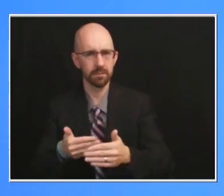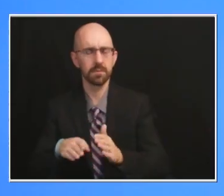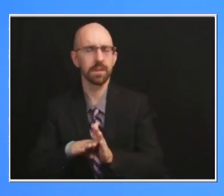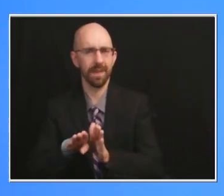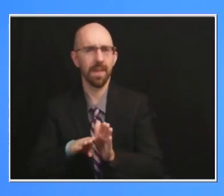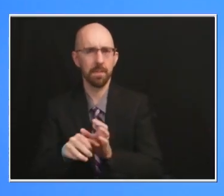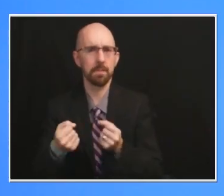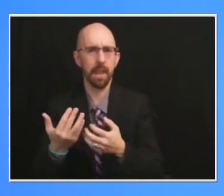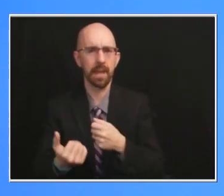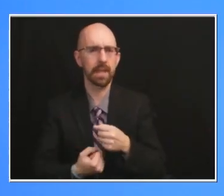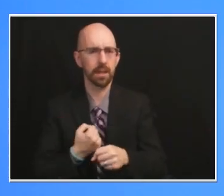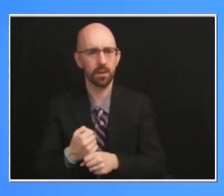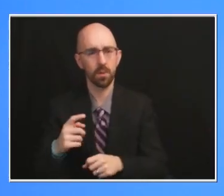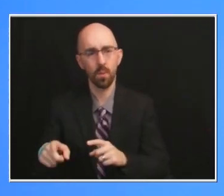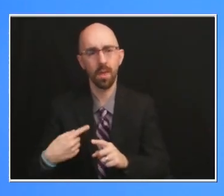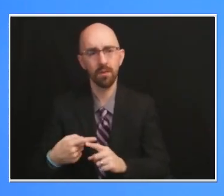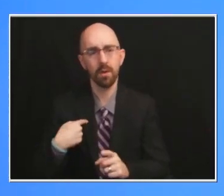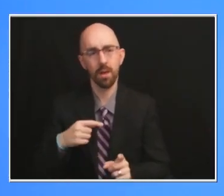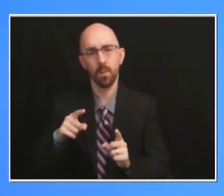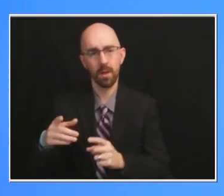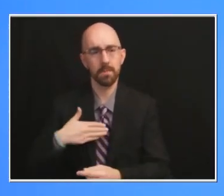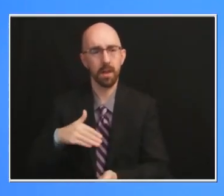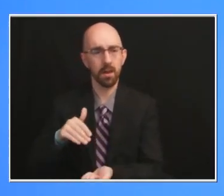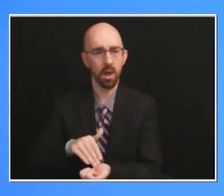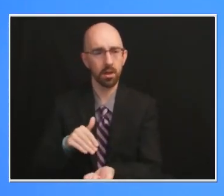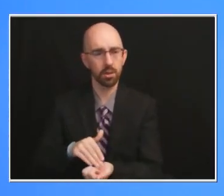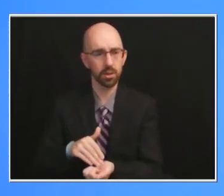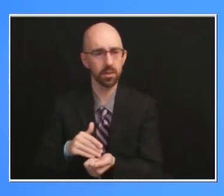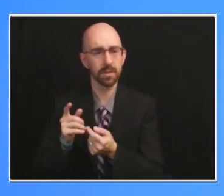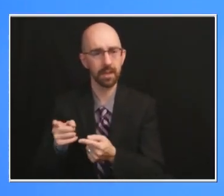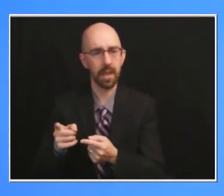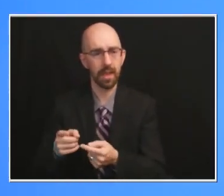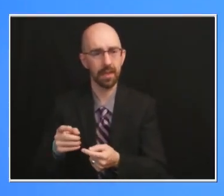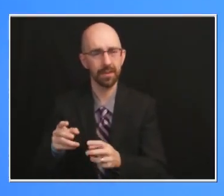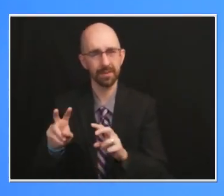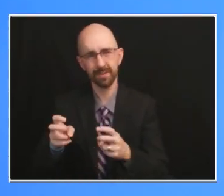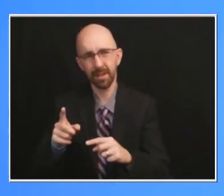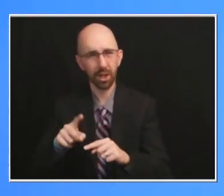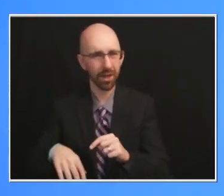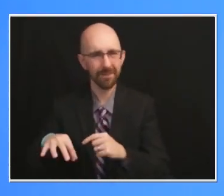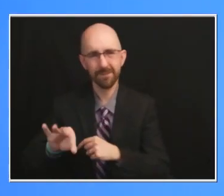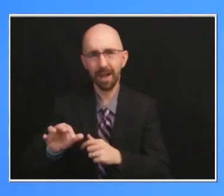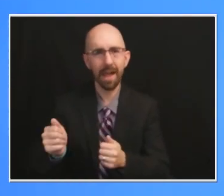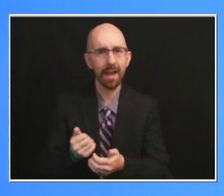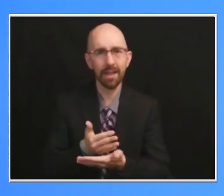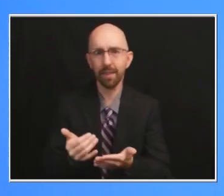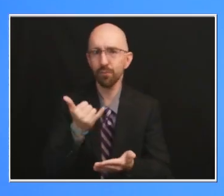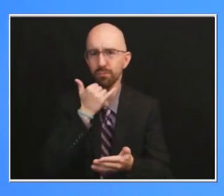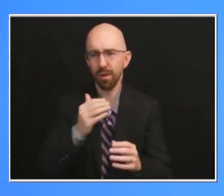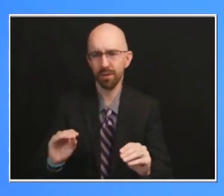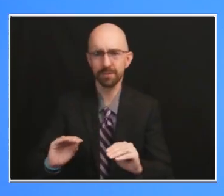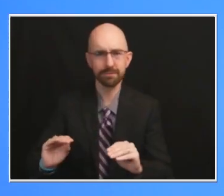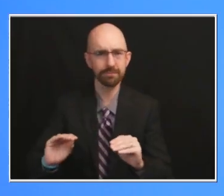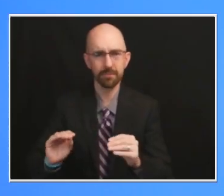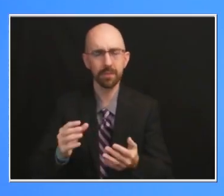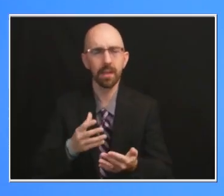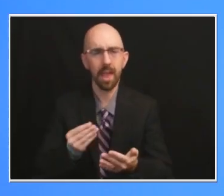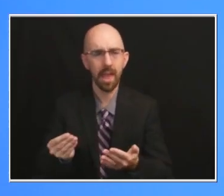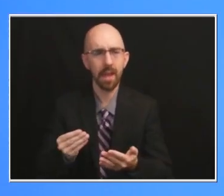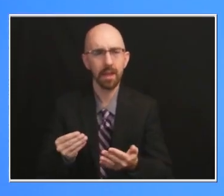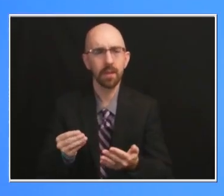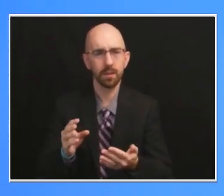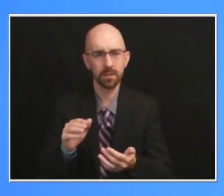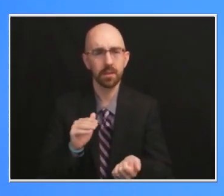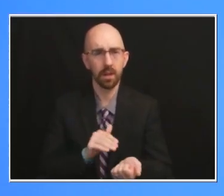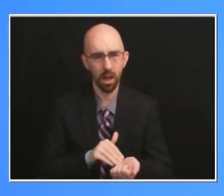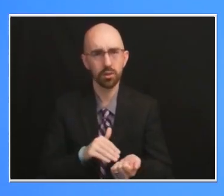and when going to my doctor, they could never physically find anything wrong. And it was doctor after